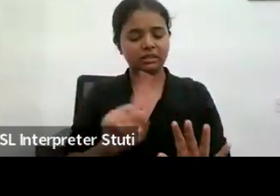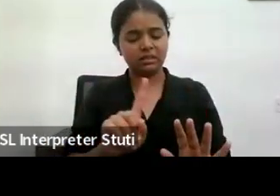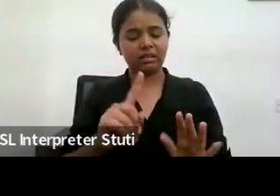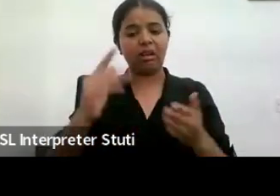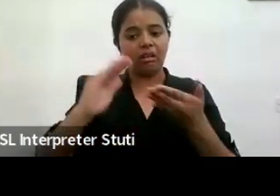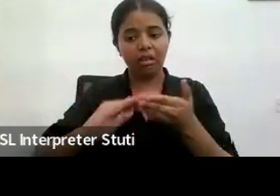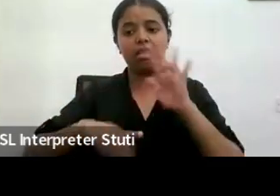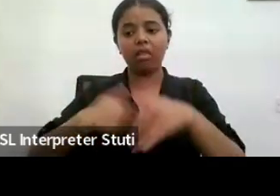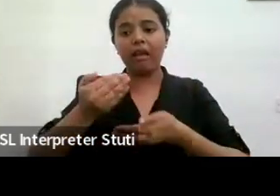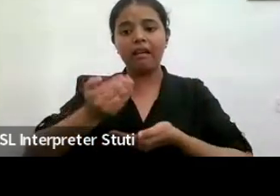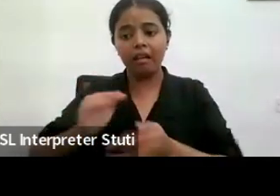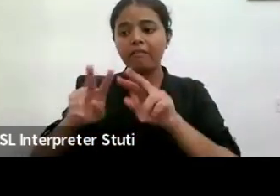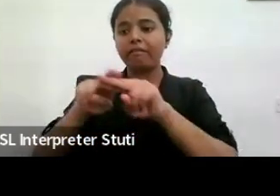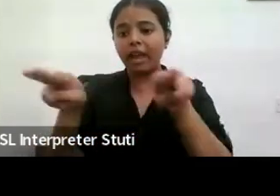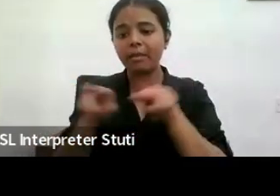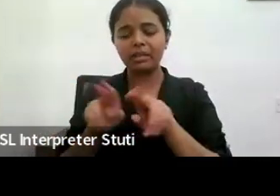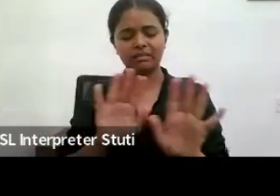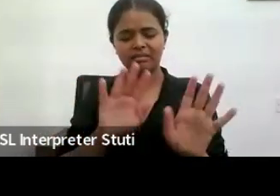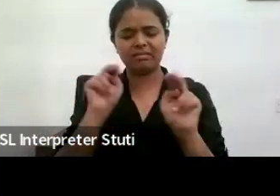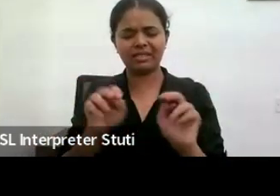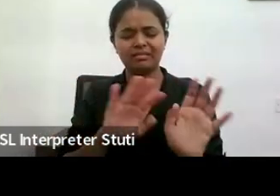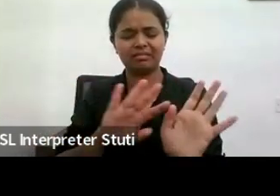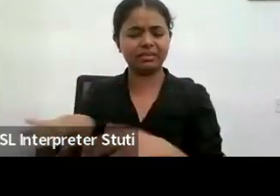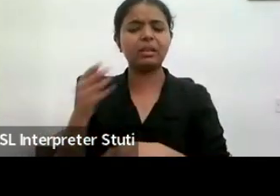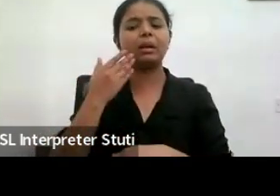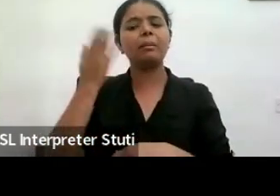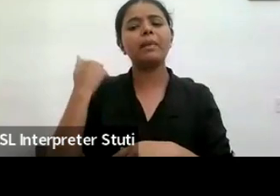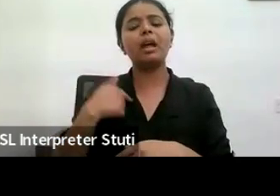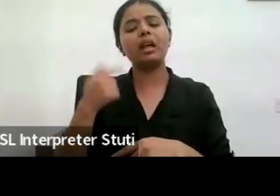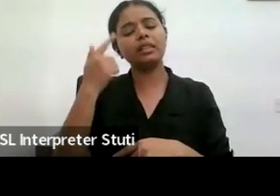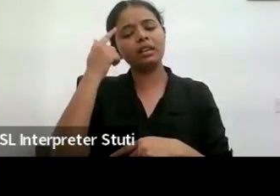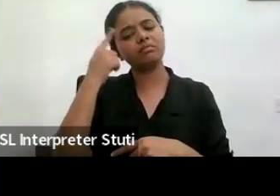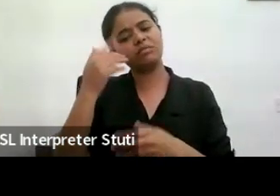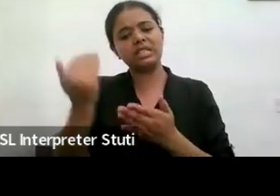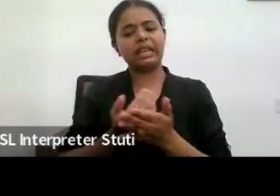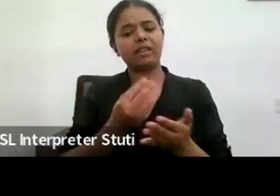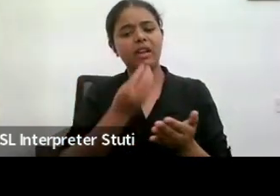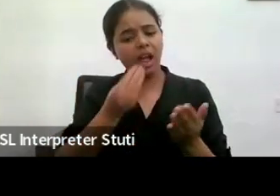from any violence and abuse. These are practices that still happen today.